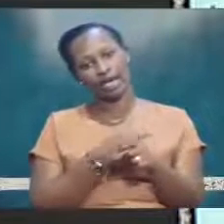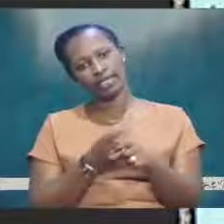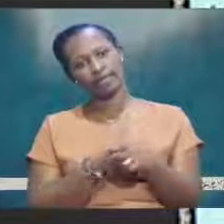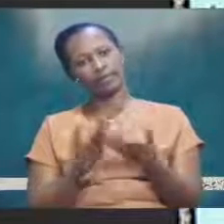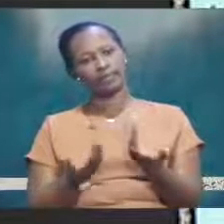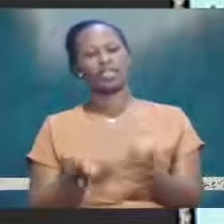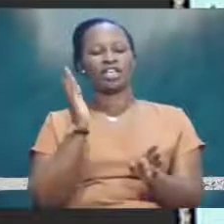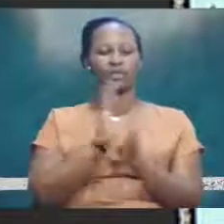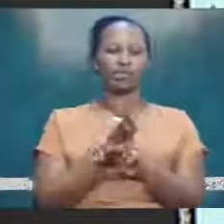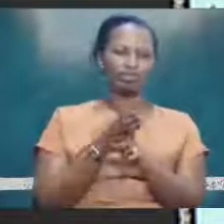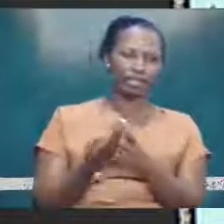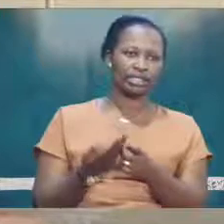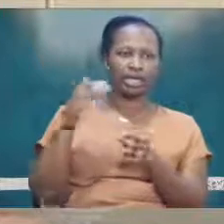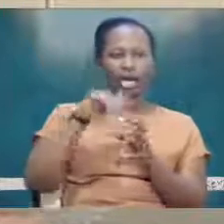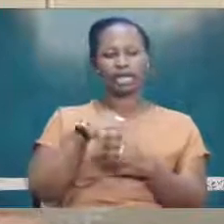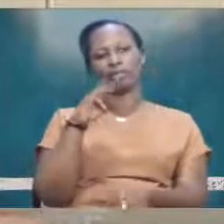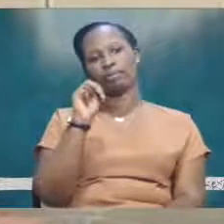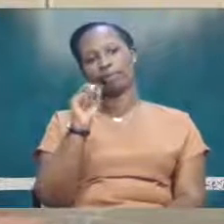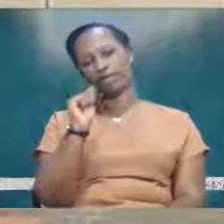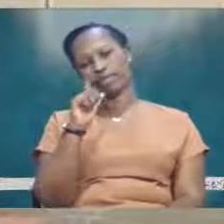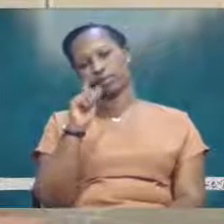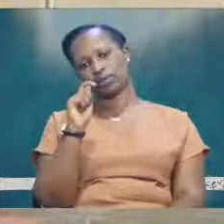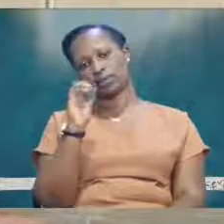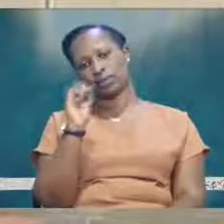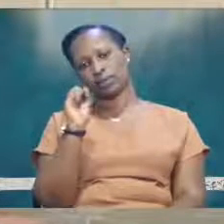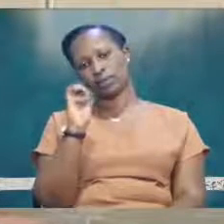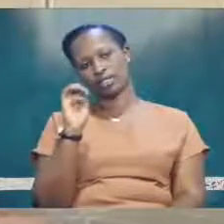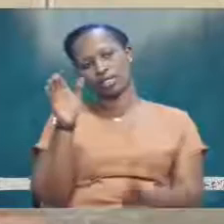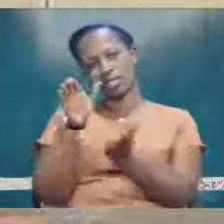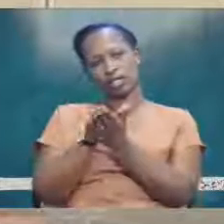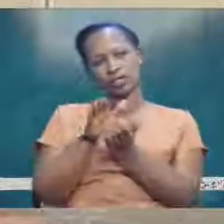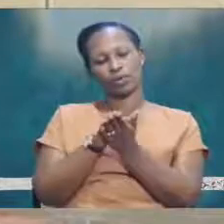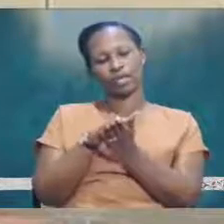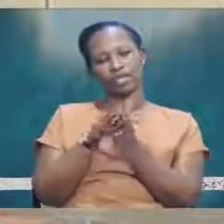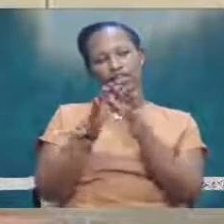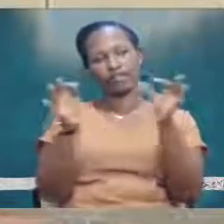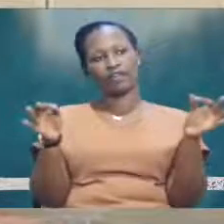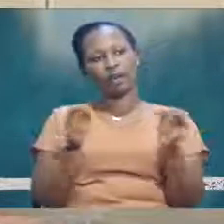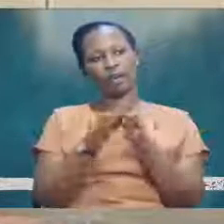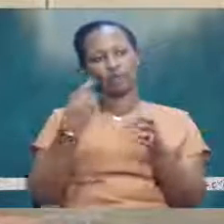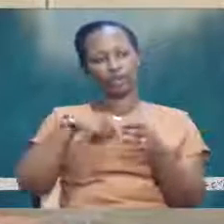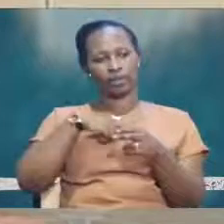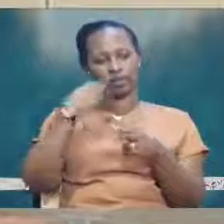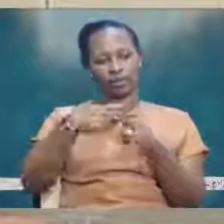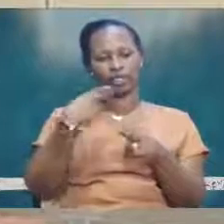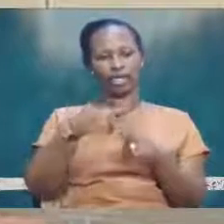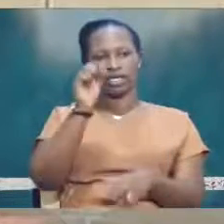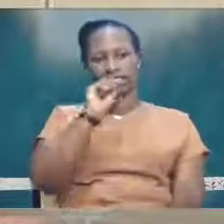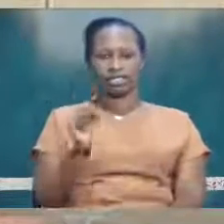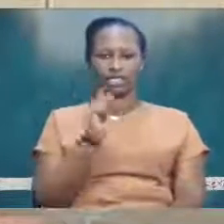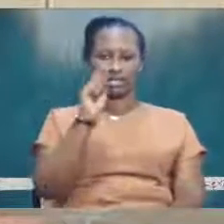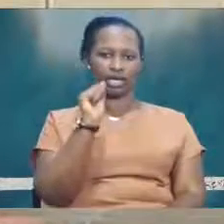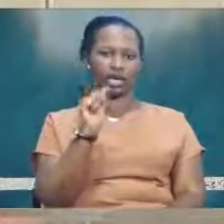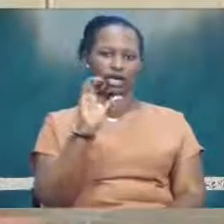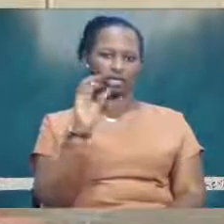cassava, you can find there maltose in stored form, which we call starch.